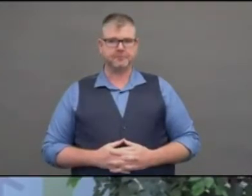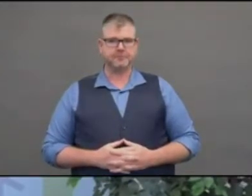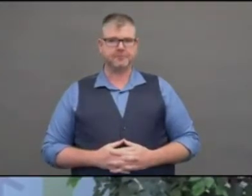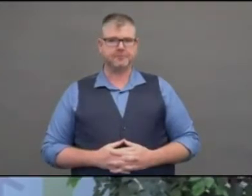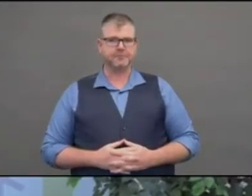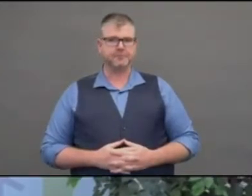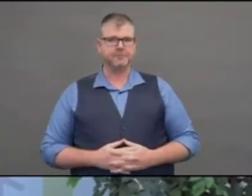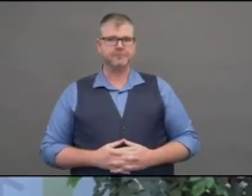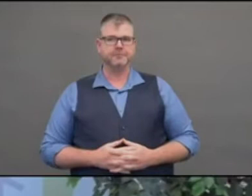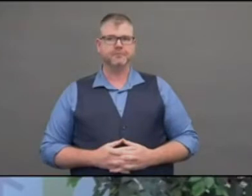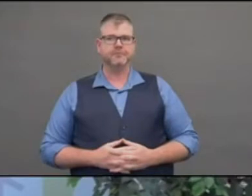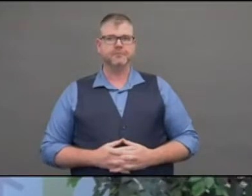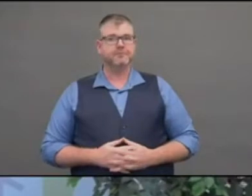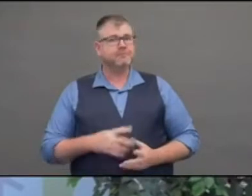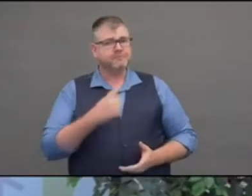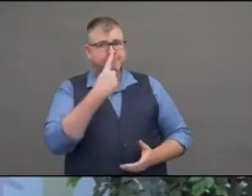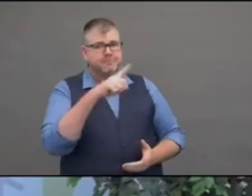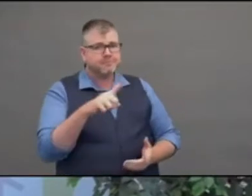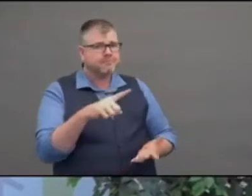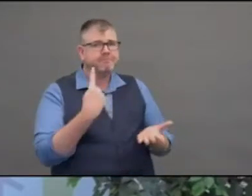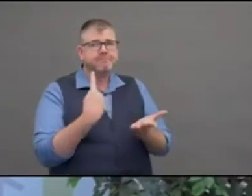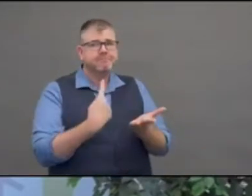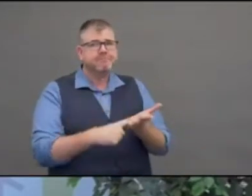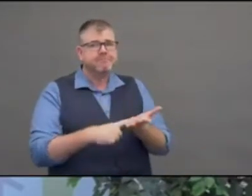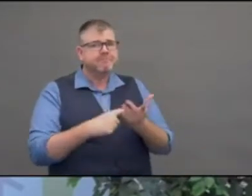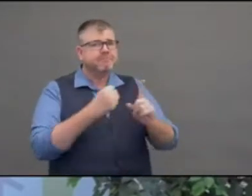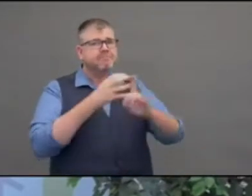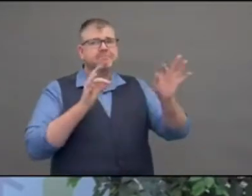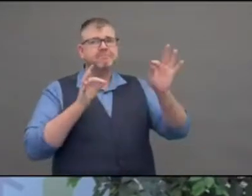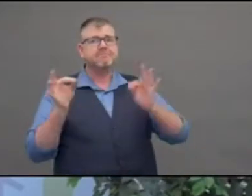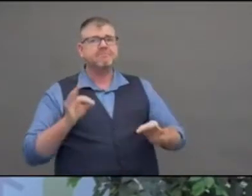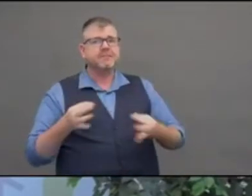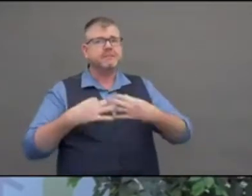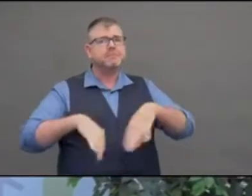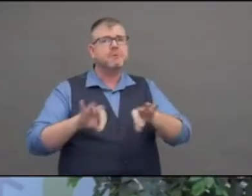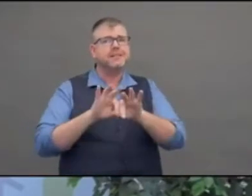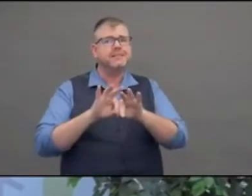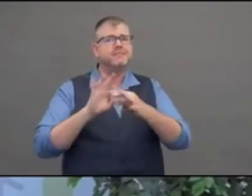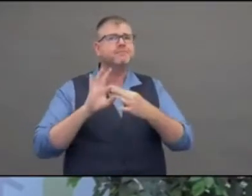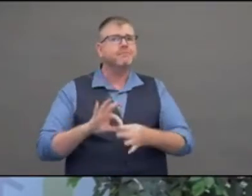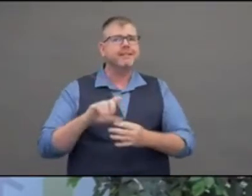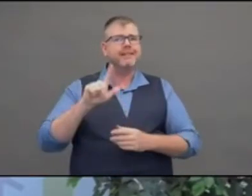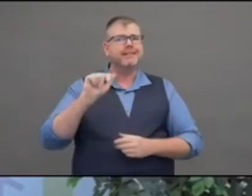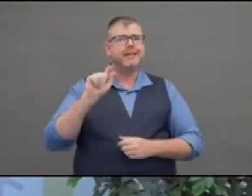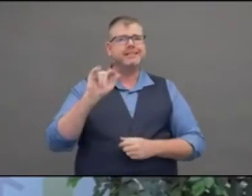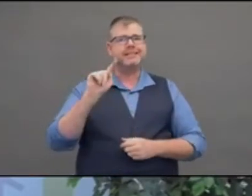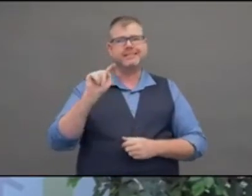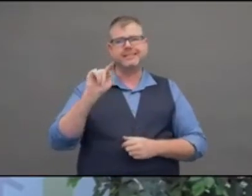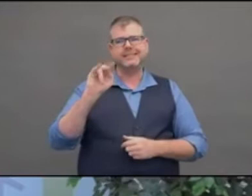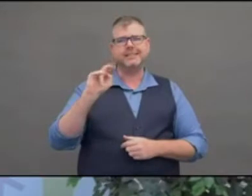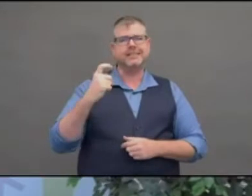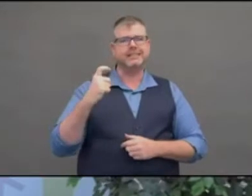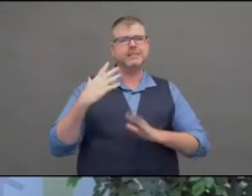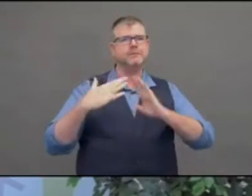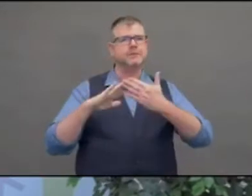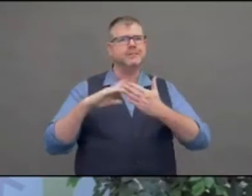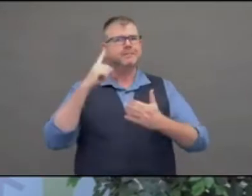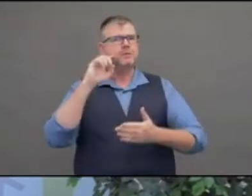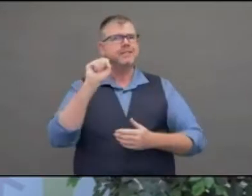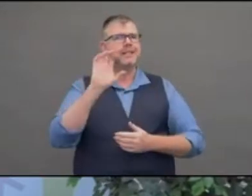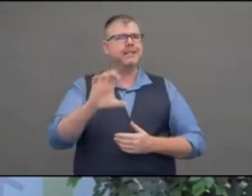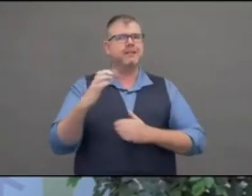talk to us a little bit about the importance of reaching out to the Latinx community here in Santa Clara County and the importance of partnering